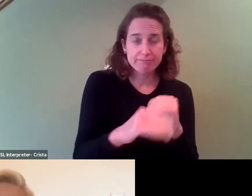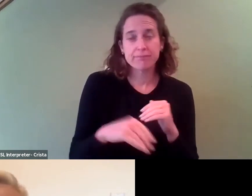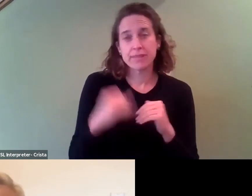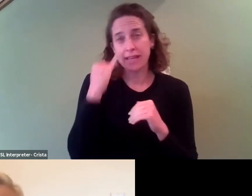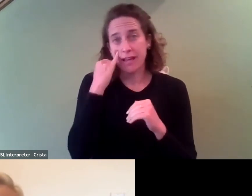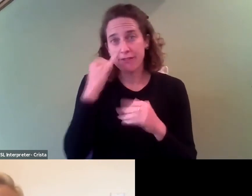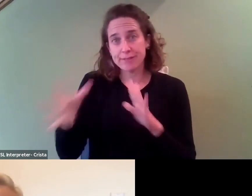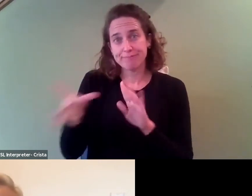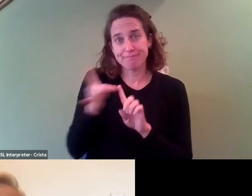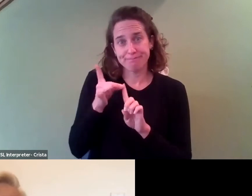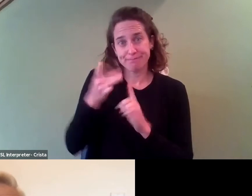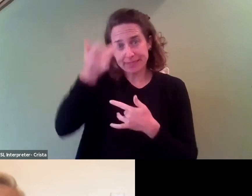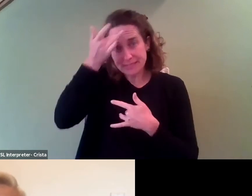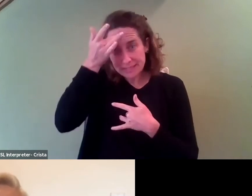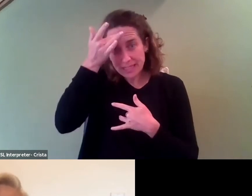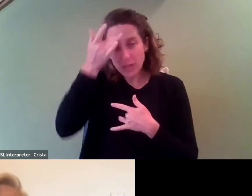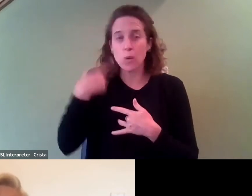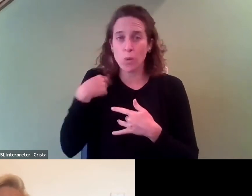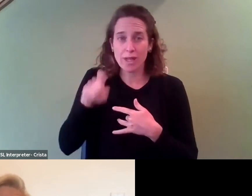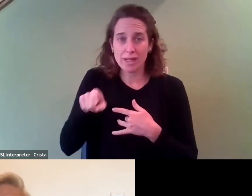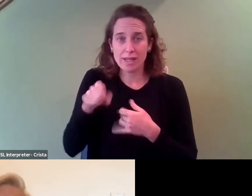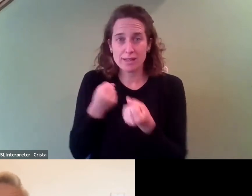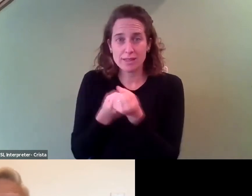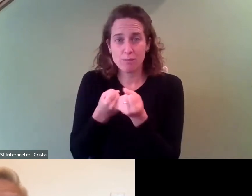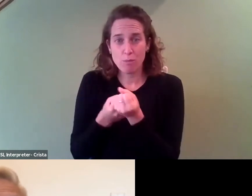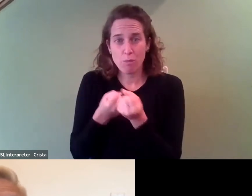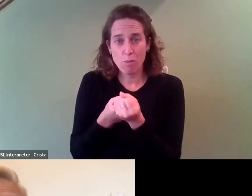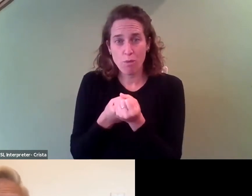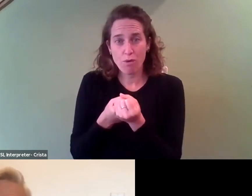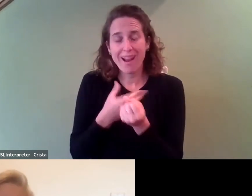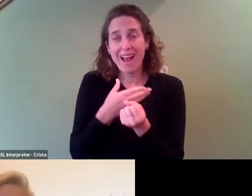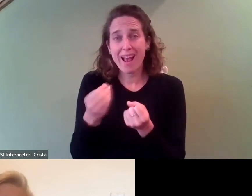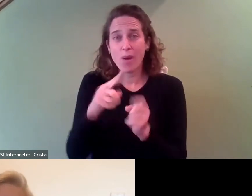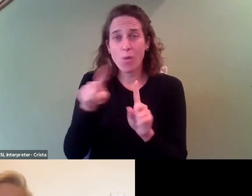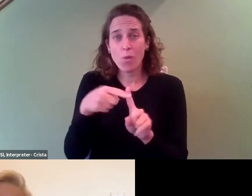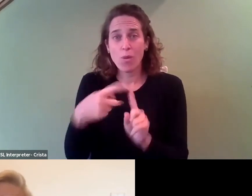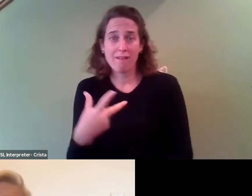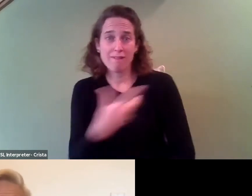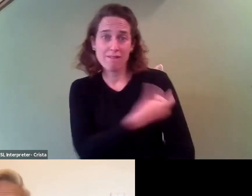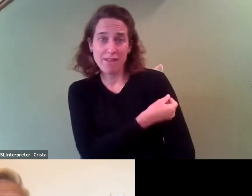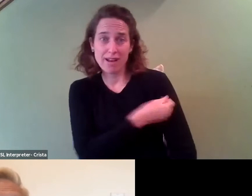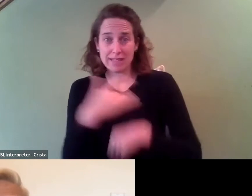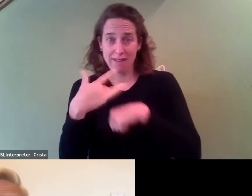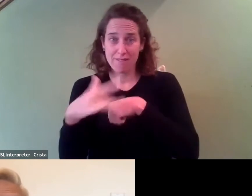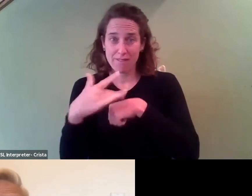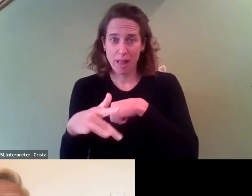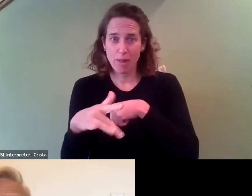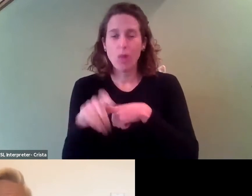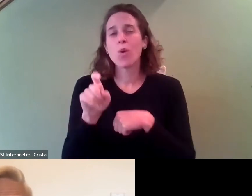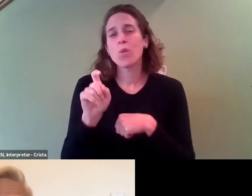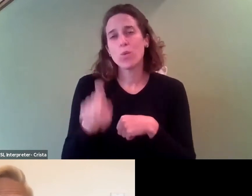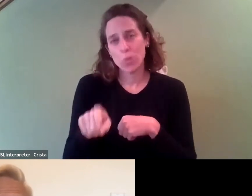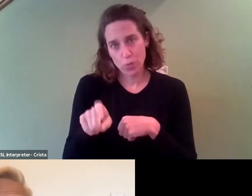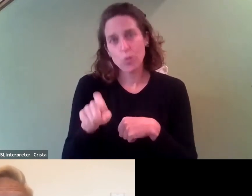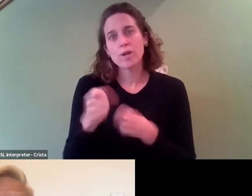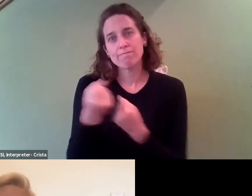support. And we will be dependent on each other when a vaccine is available, because we need to get